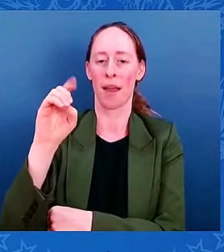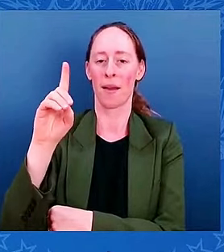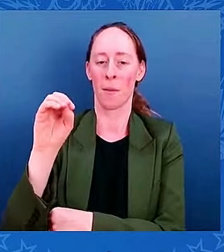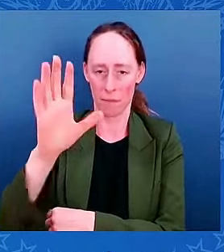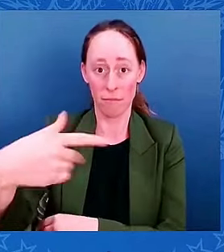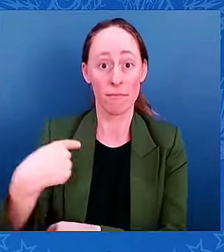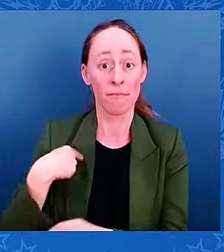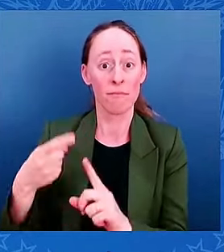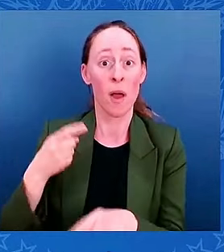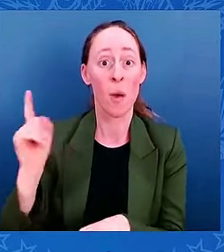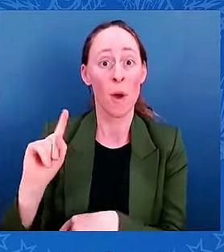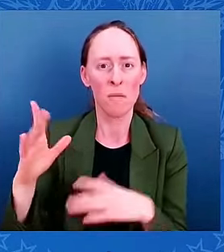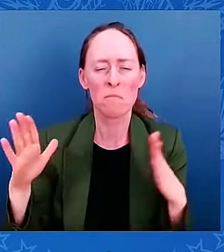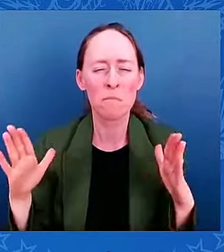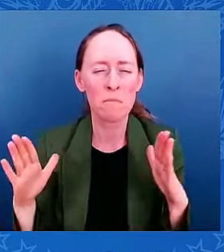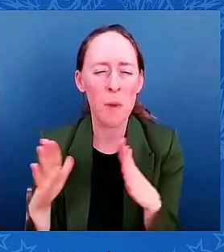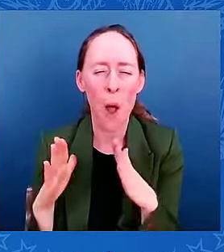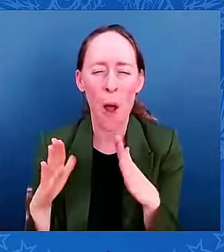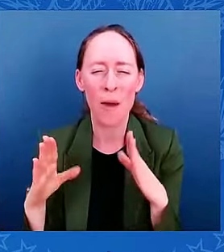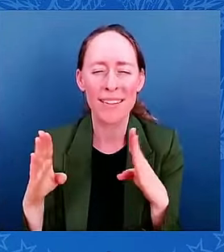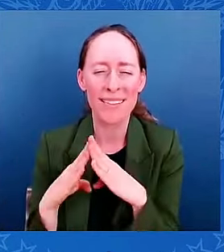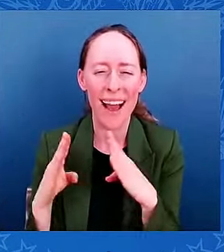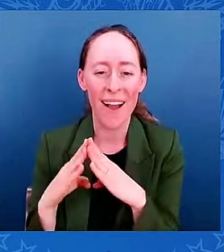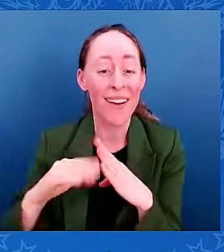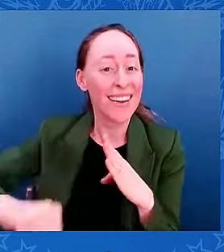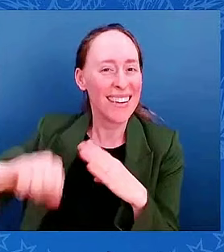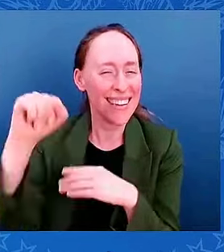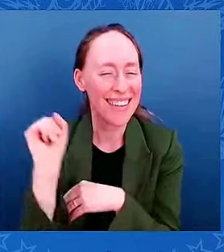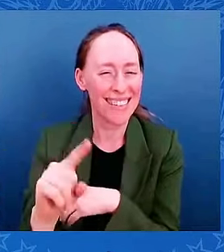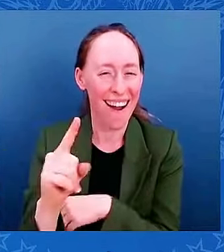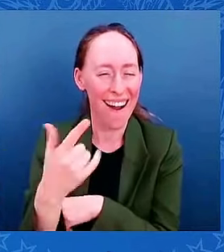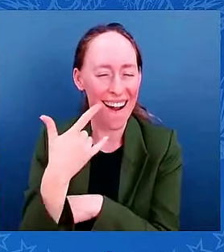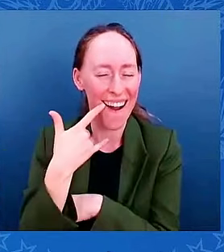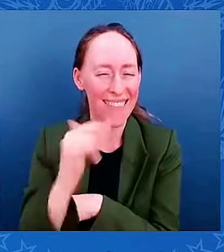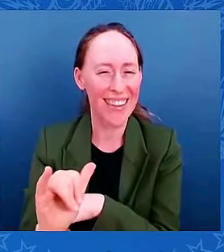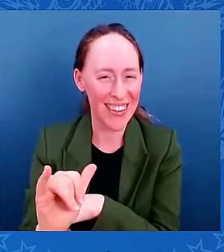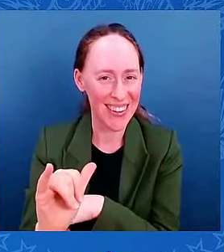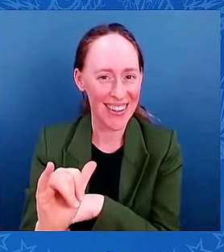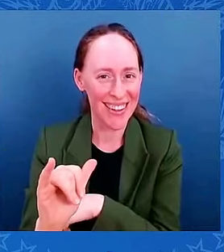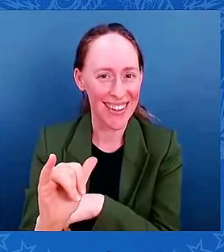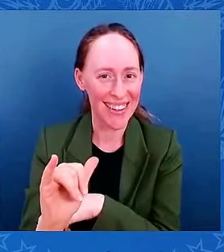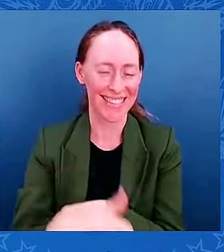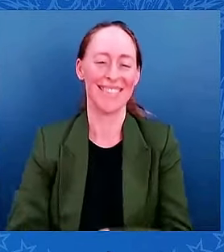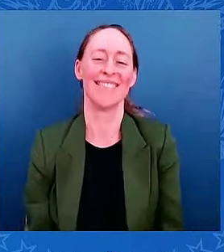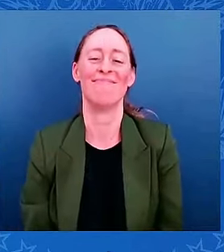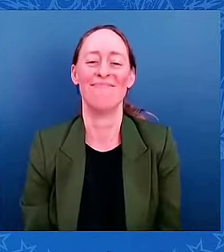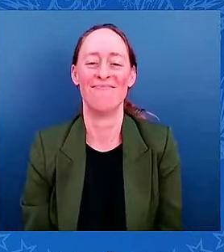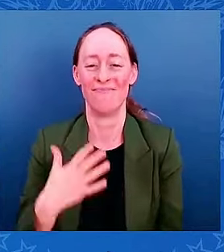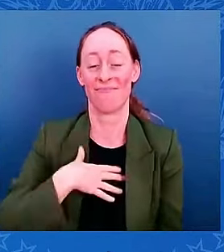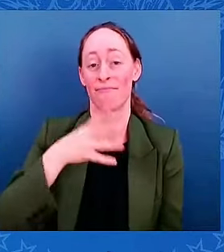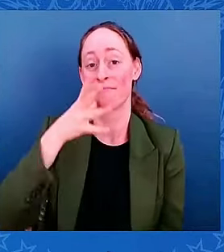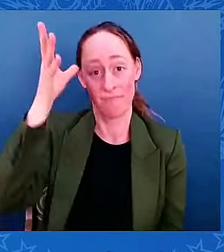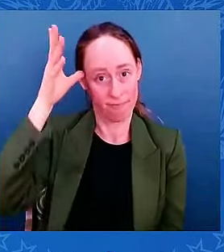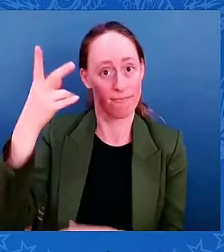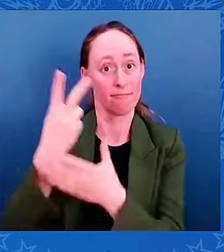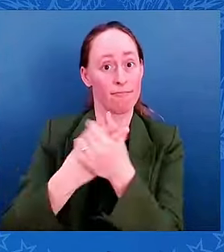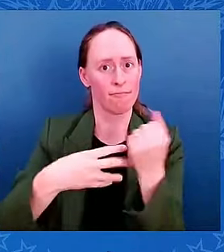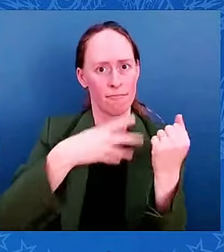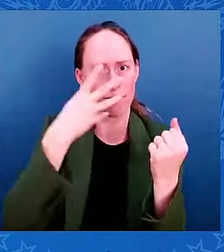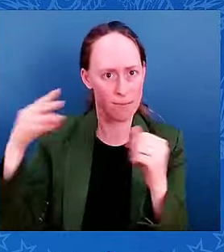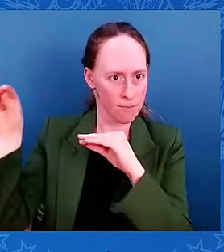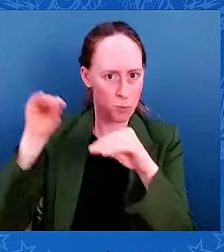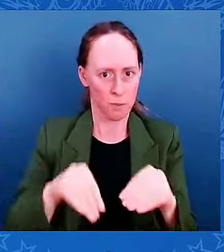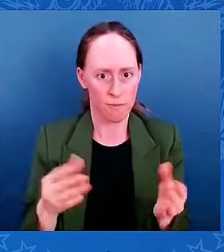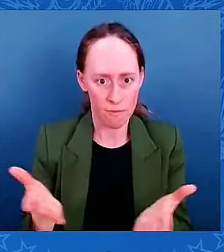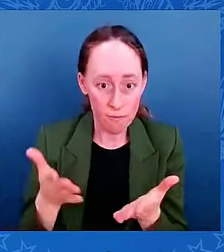Diego, California. I'm the proud son of an immigrant, and I live just down the road in Canton. Welcome to Ann